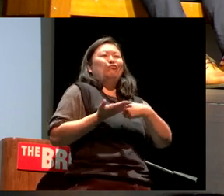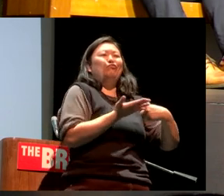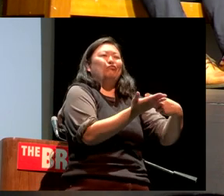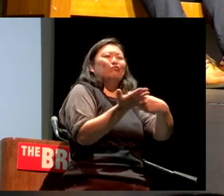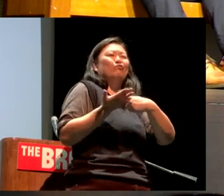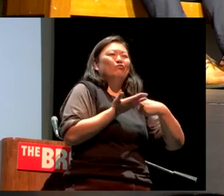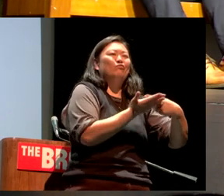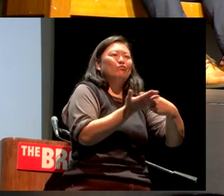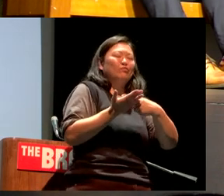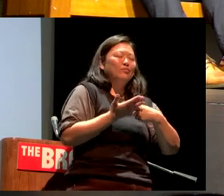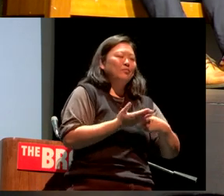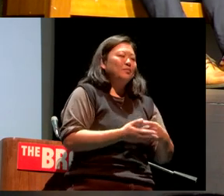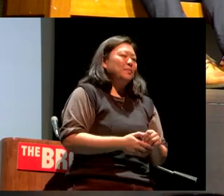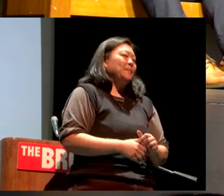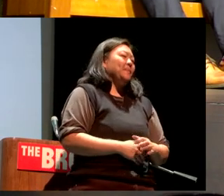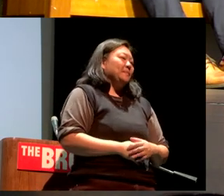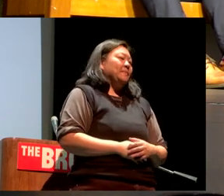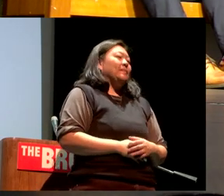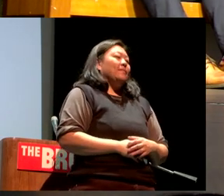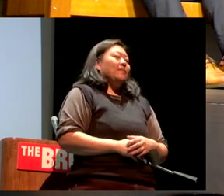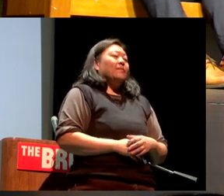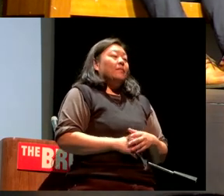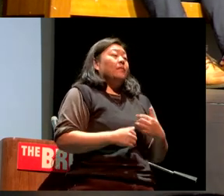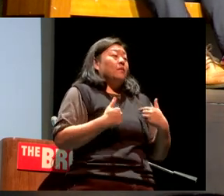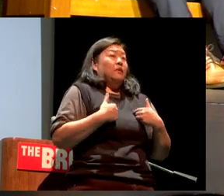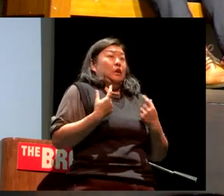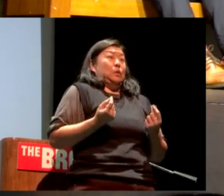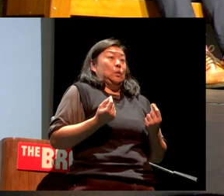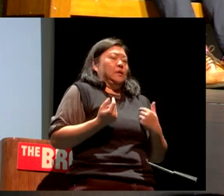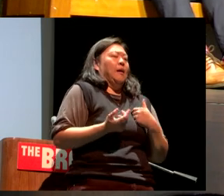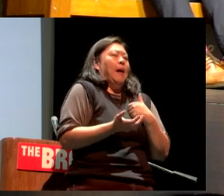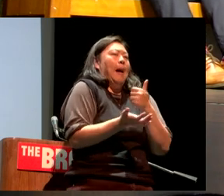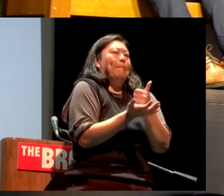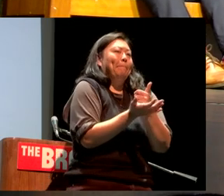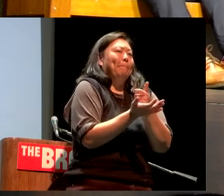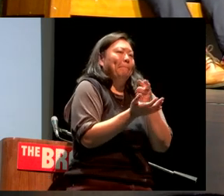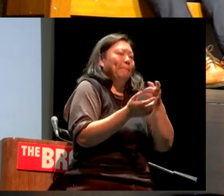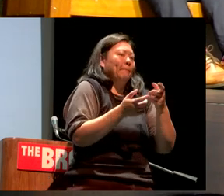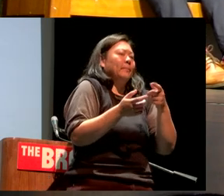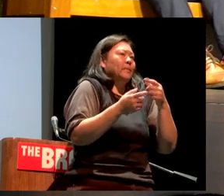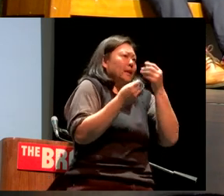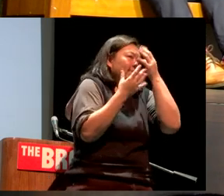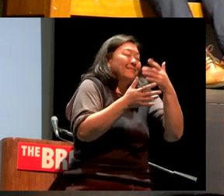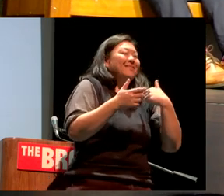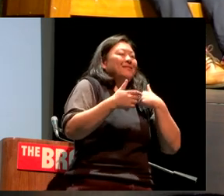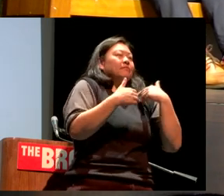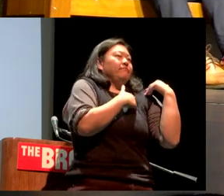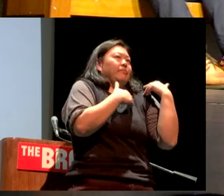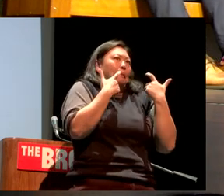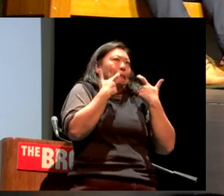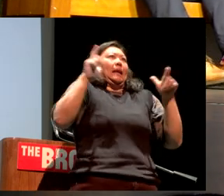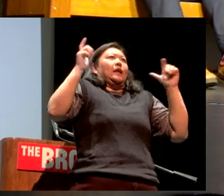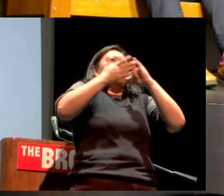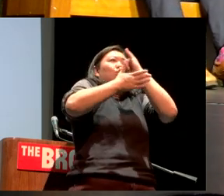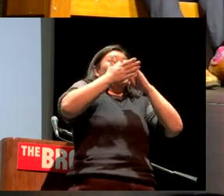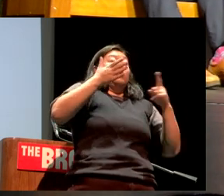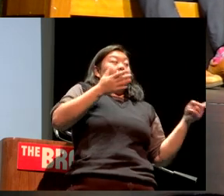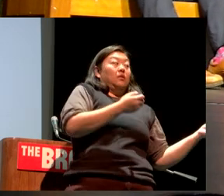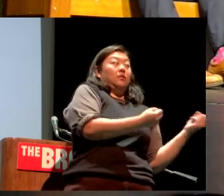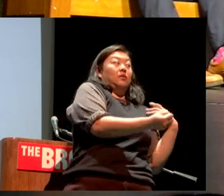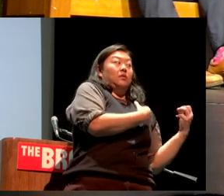And I expanding for this data. That moment was, I was so surprised because the quality